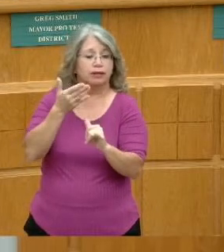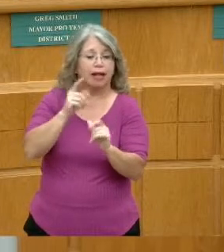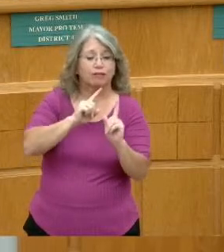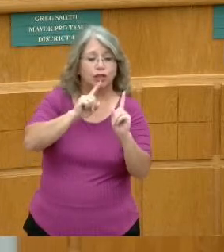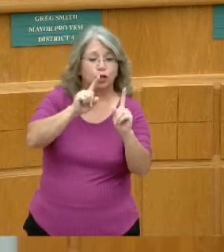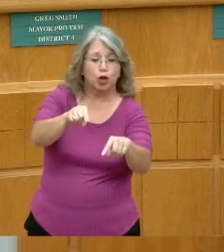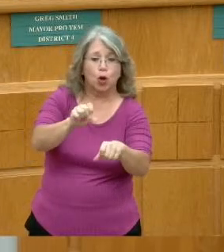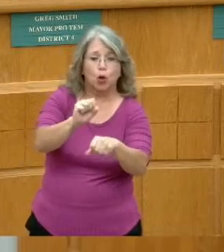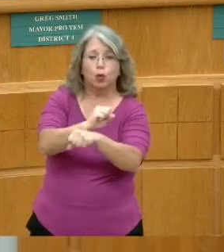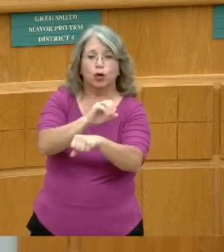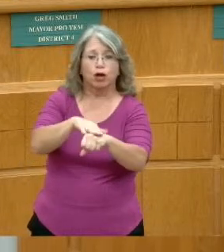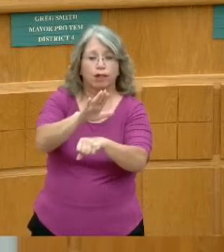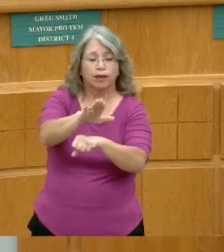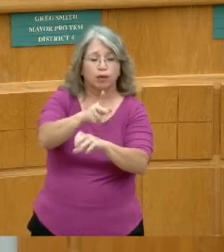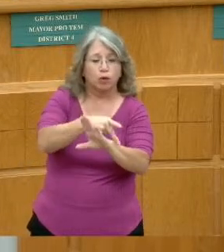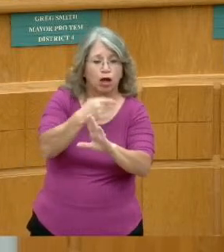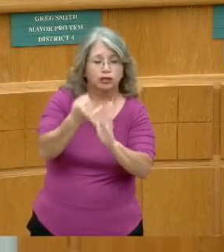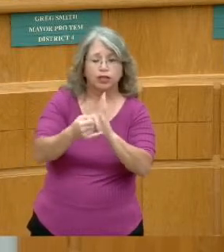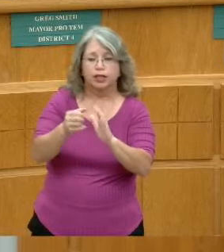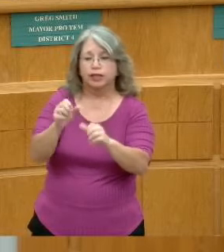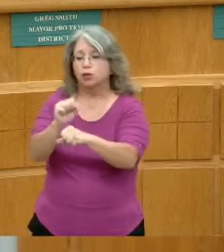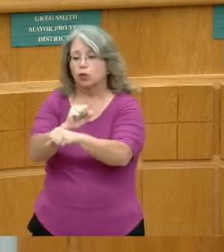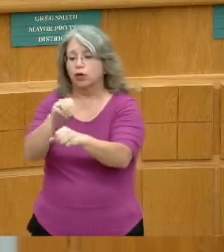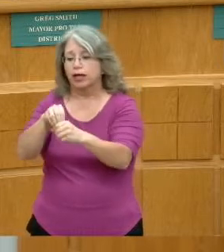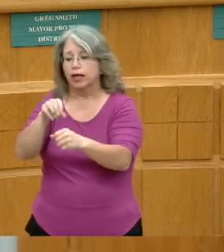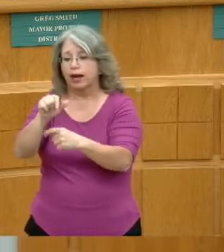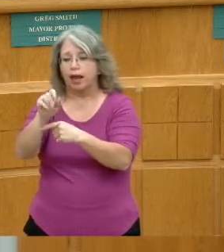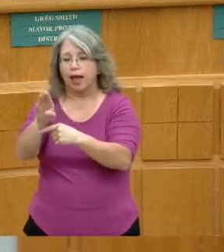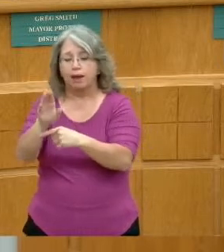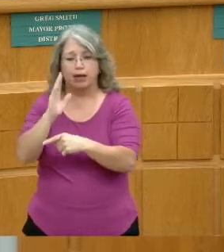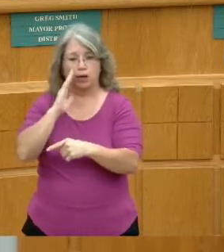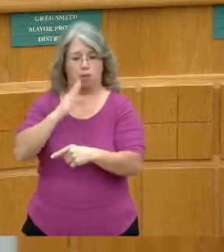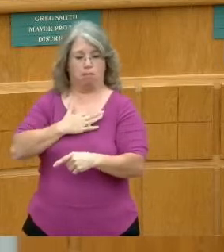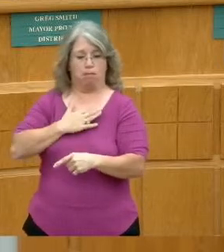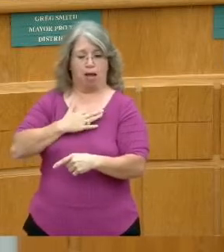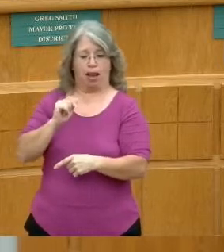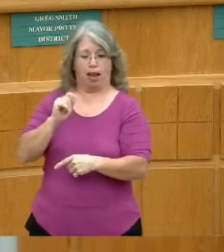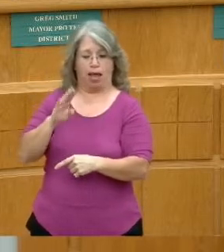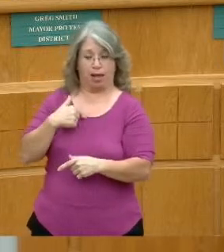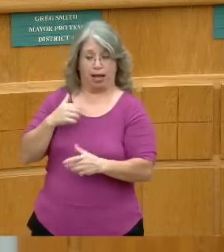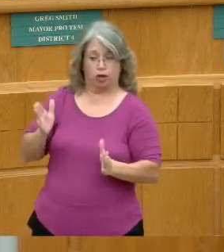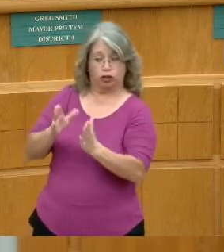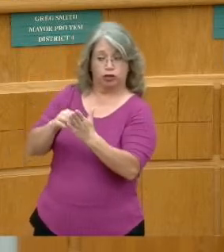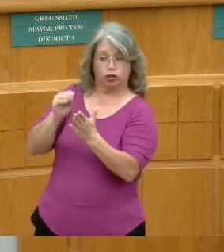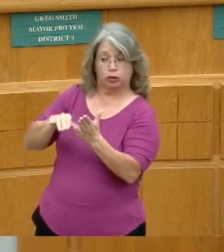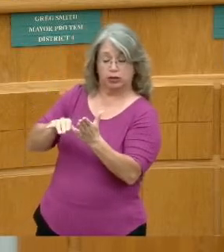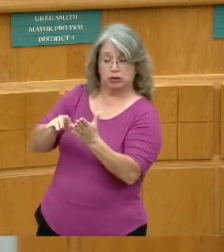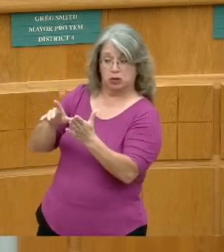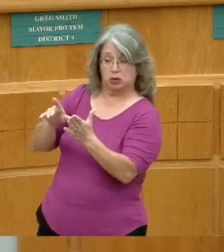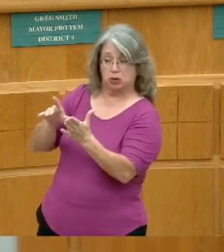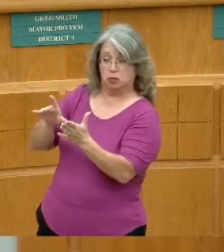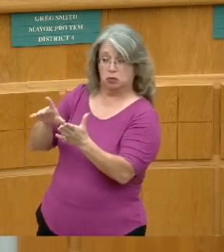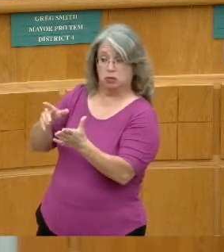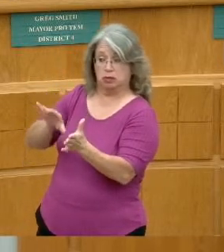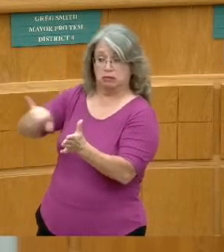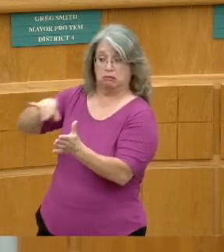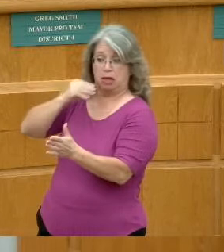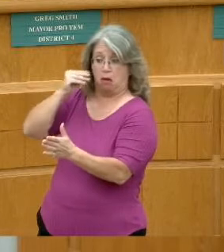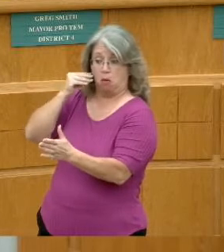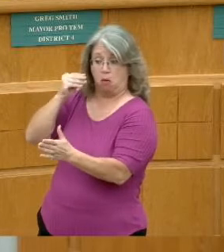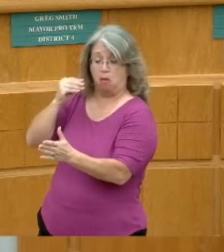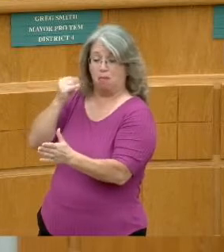again. I've seen some of them in the lab. I know for my own lab, I encourage the students to stay at home unless they need to be in the lab.